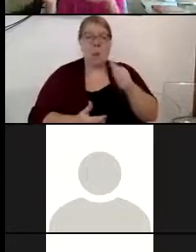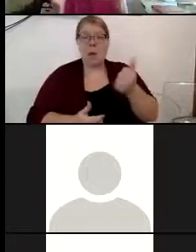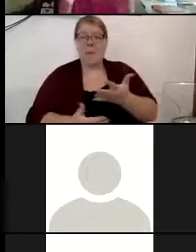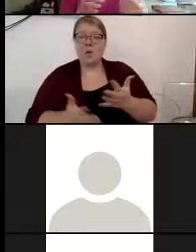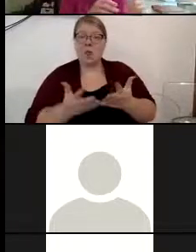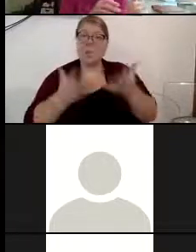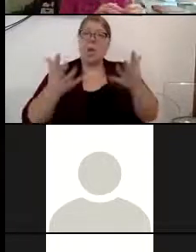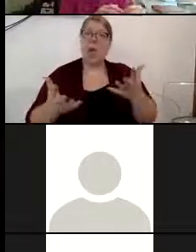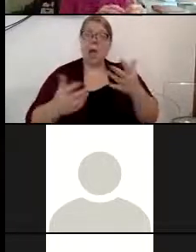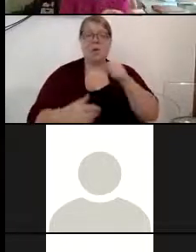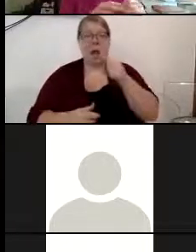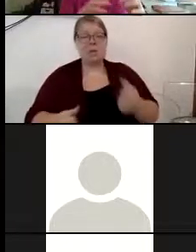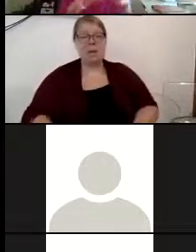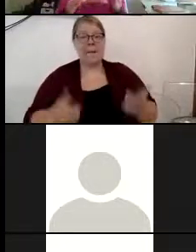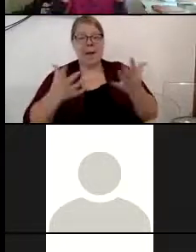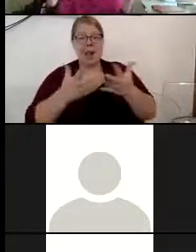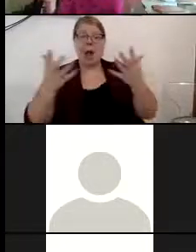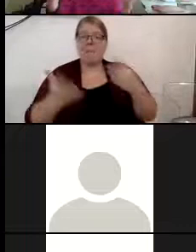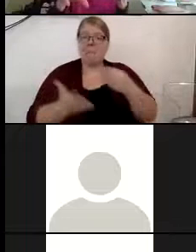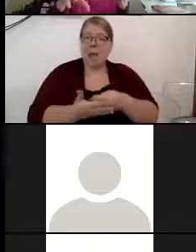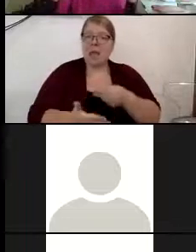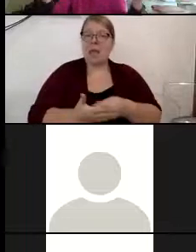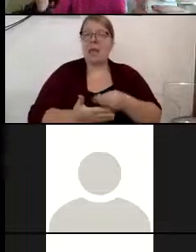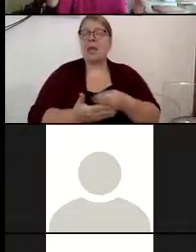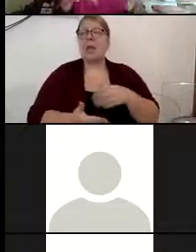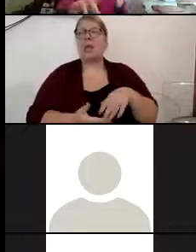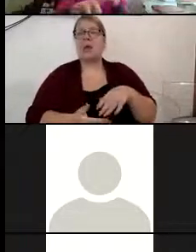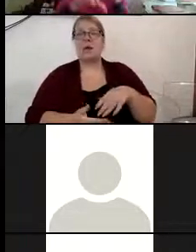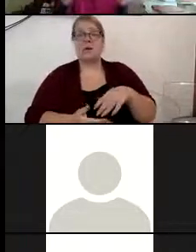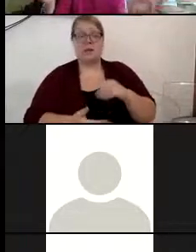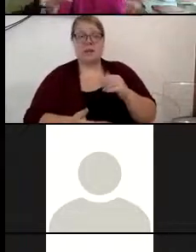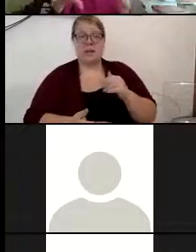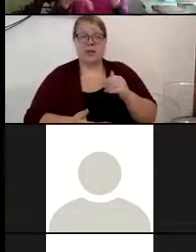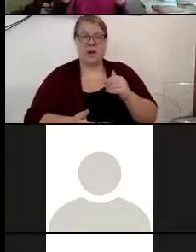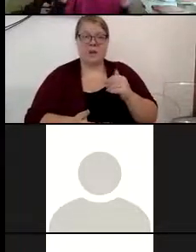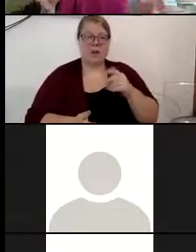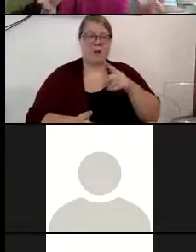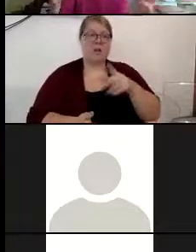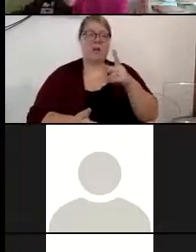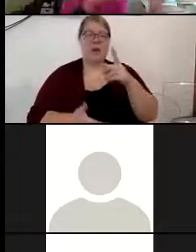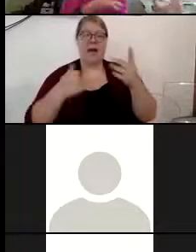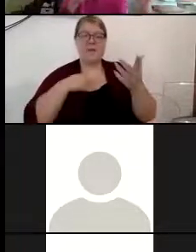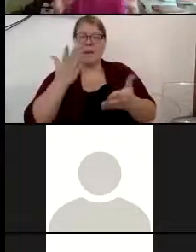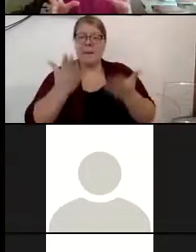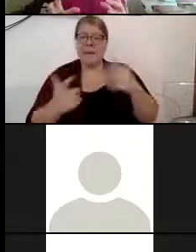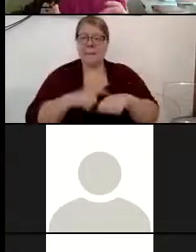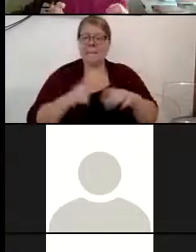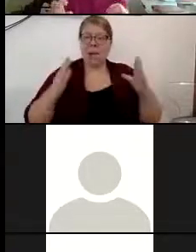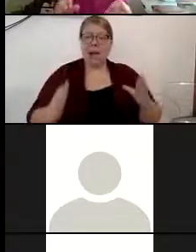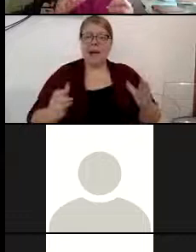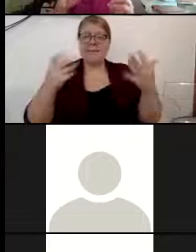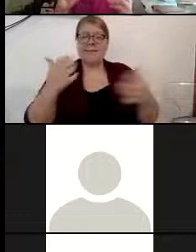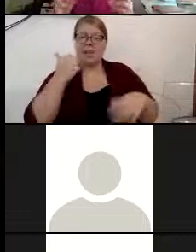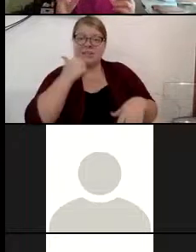not spending quite so much money, having some periods of several days or a few weeks where they didn't gamble at